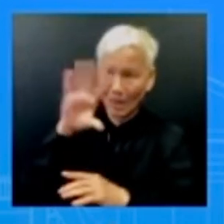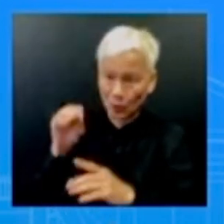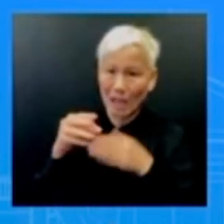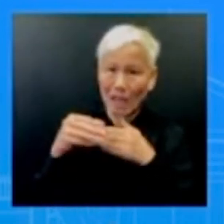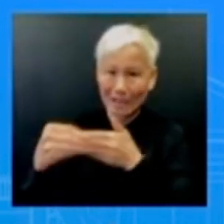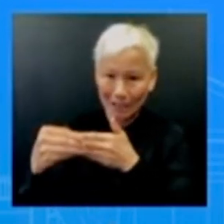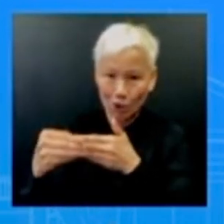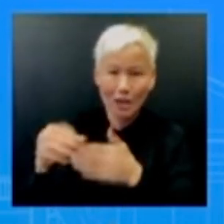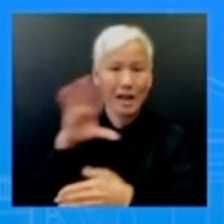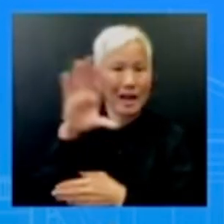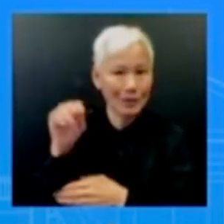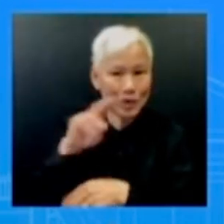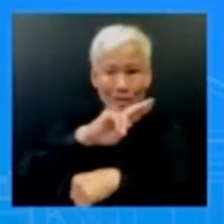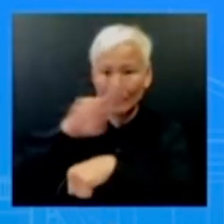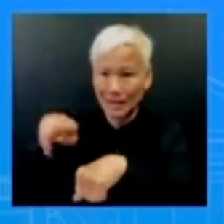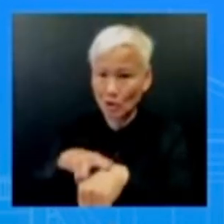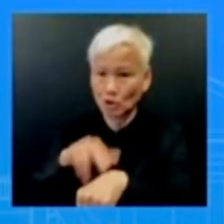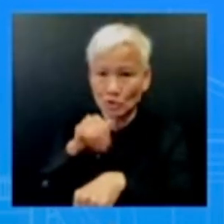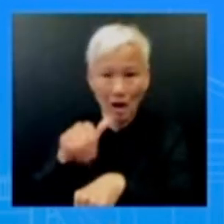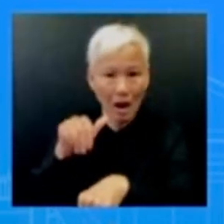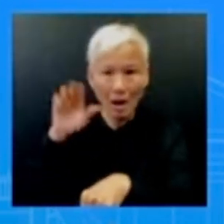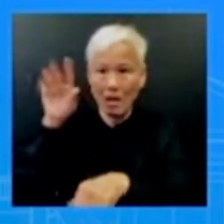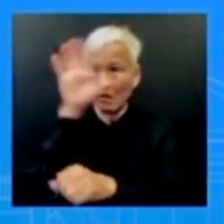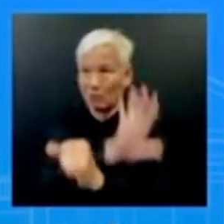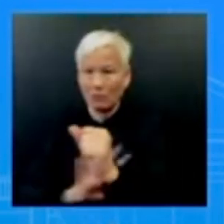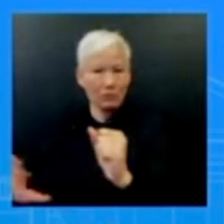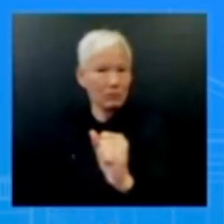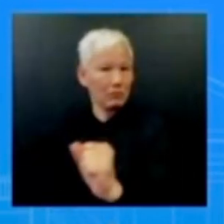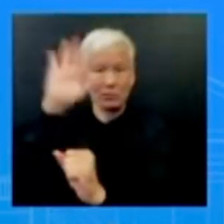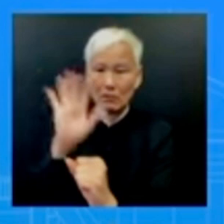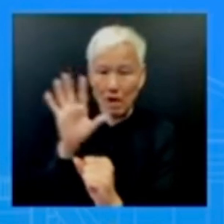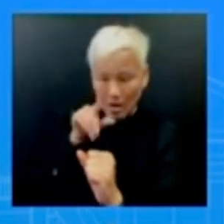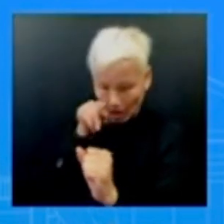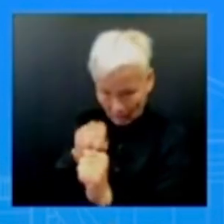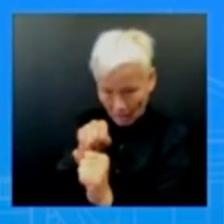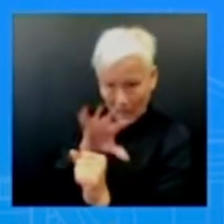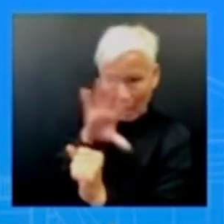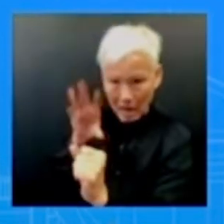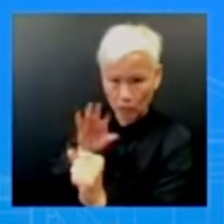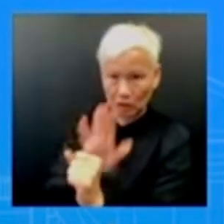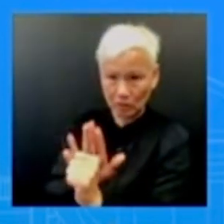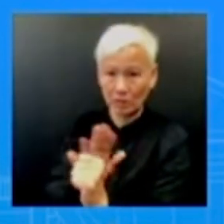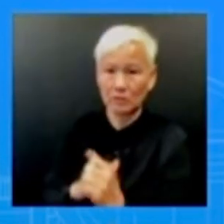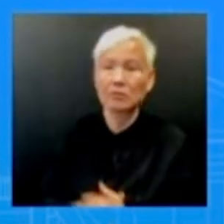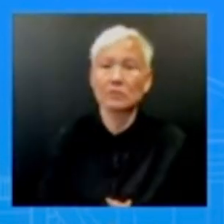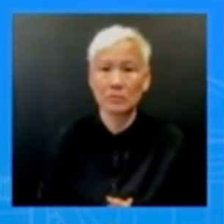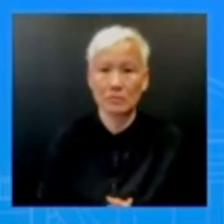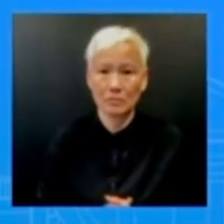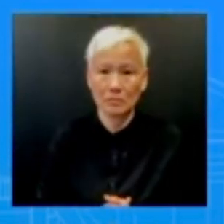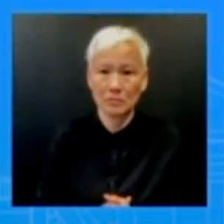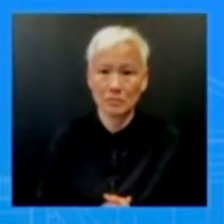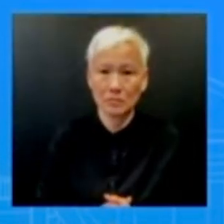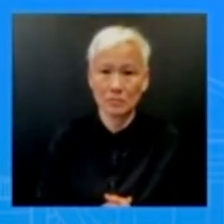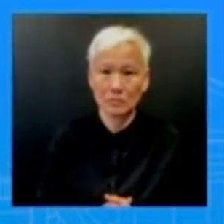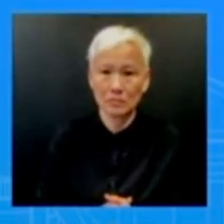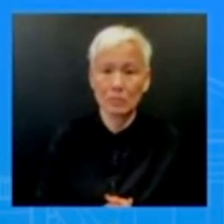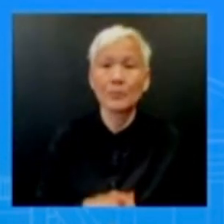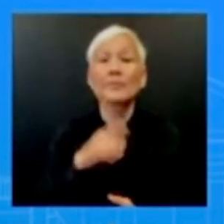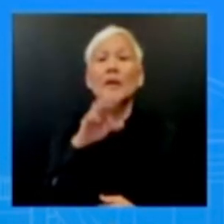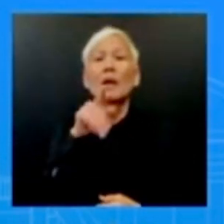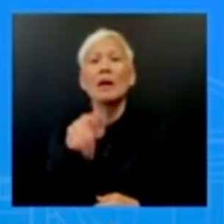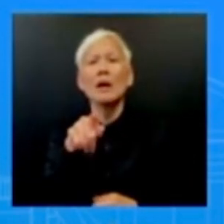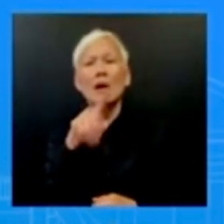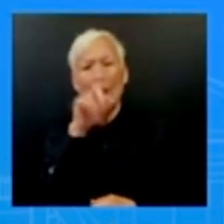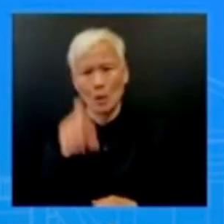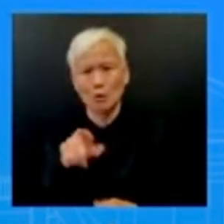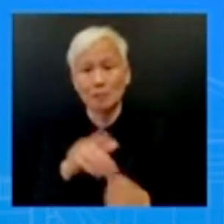else. Thank you so much. Next follow-up question. I have a question on India and China. There is a